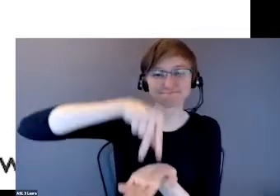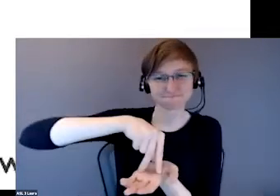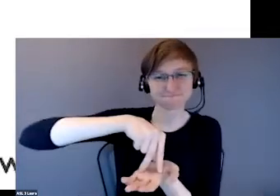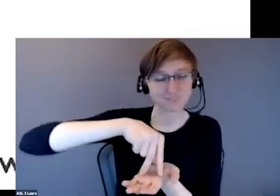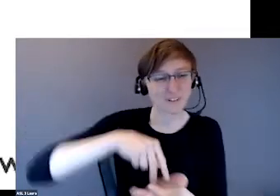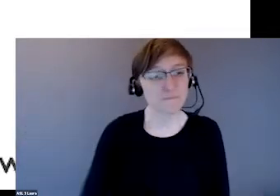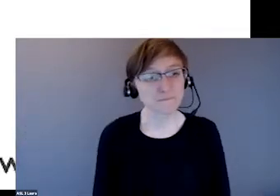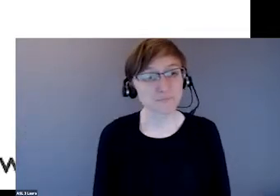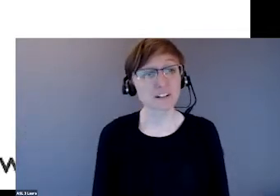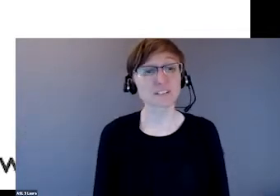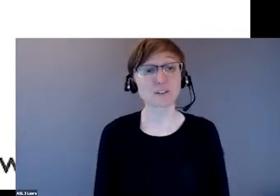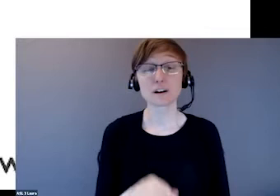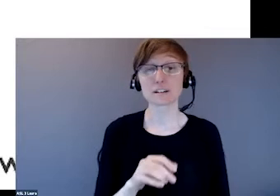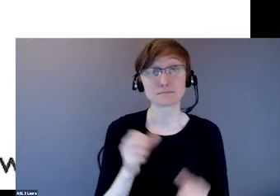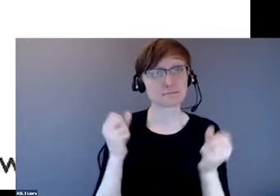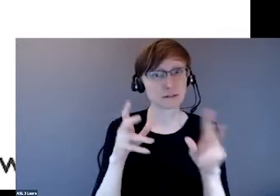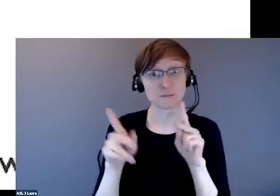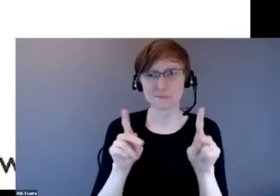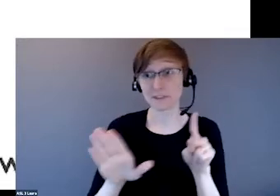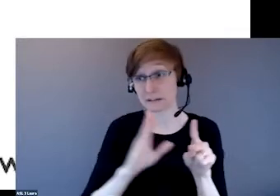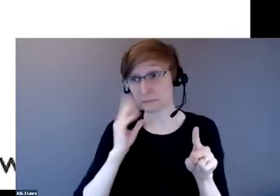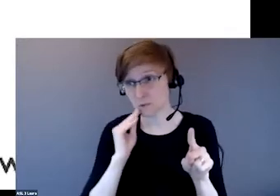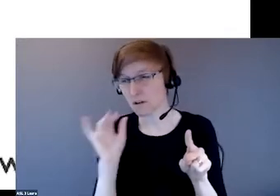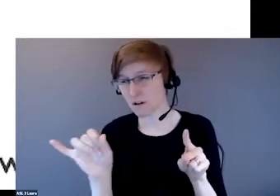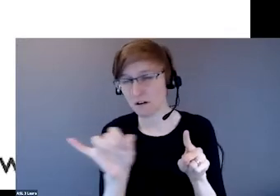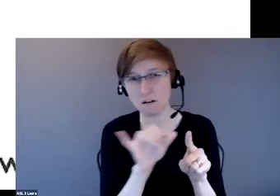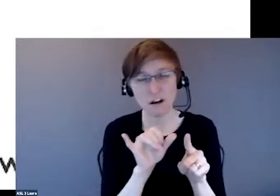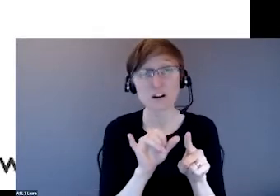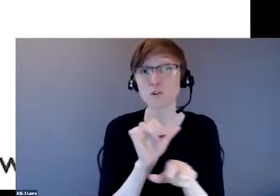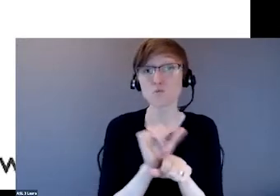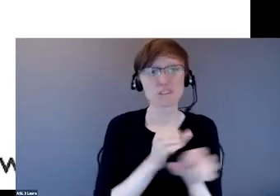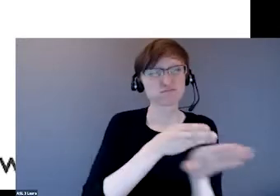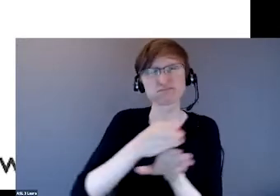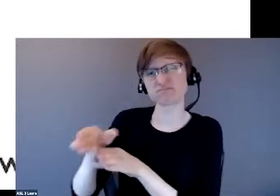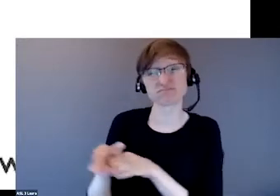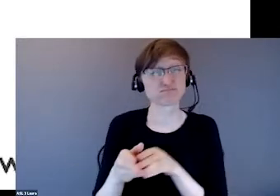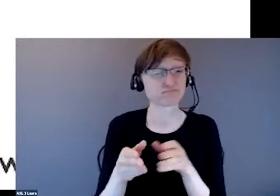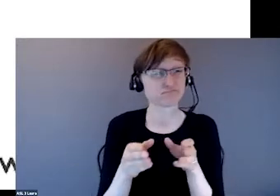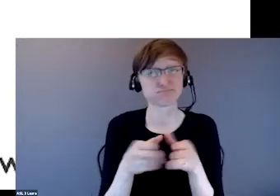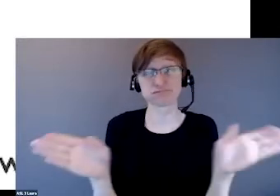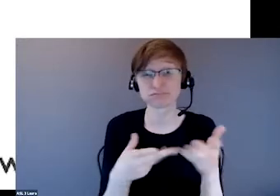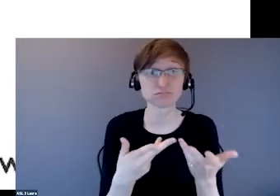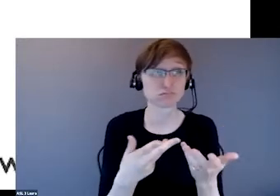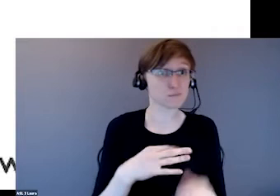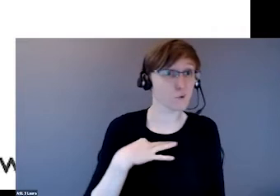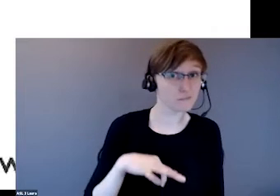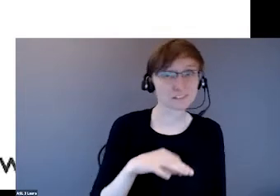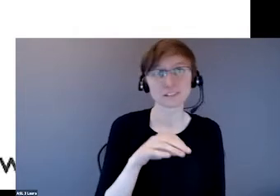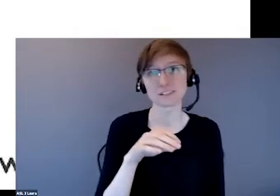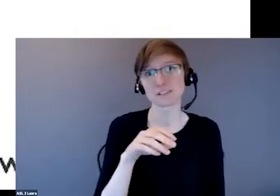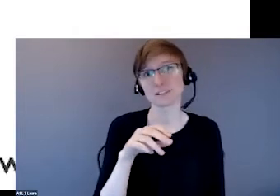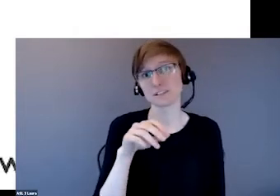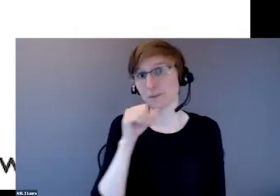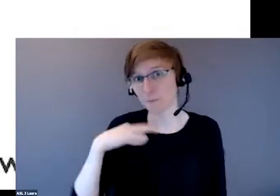as working in the nonprofit, for-profit, and government sector. So a wide array of experience to speak from. And what